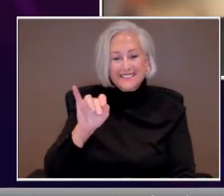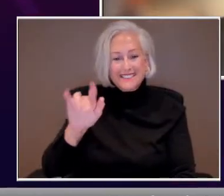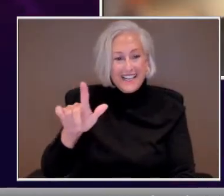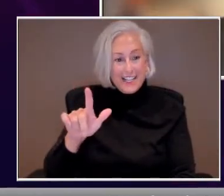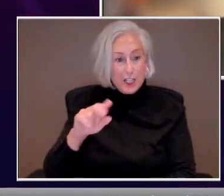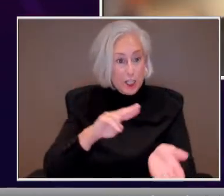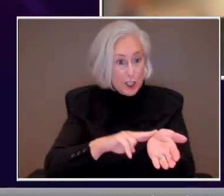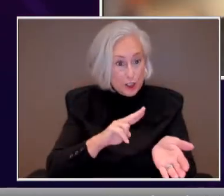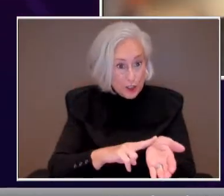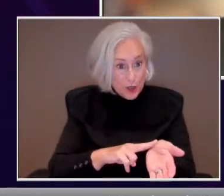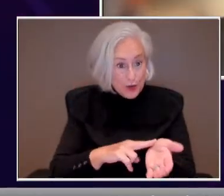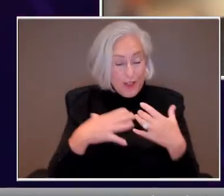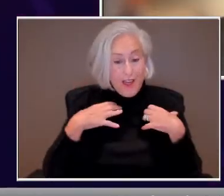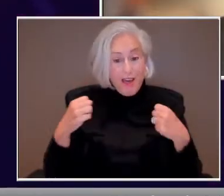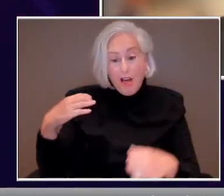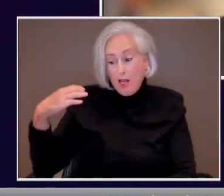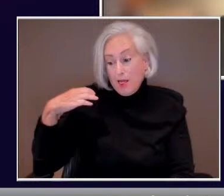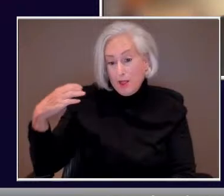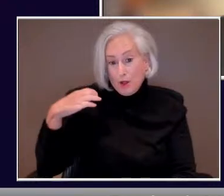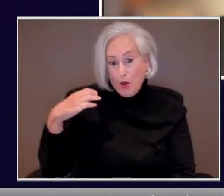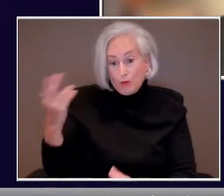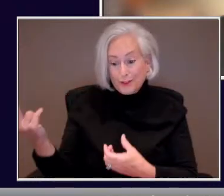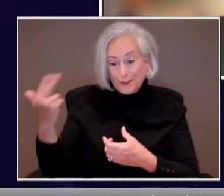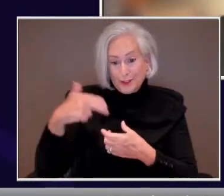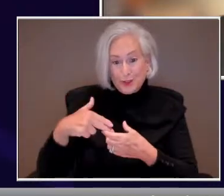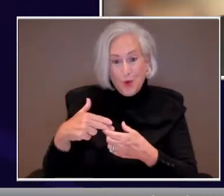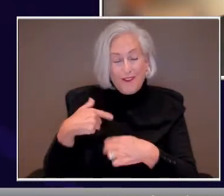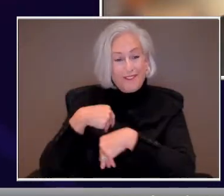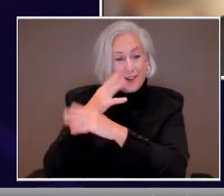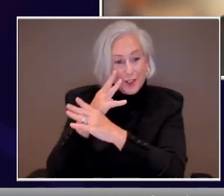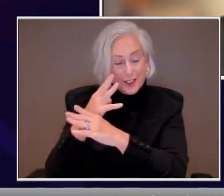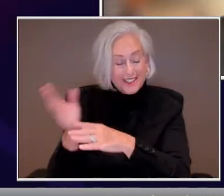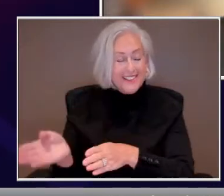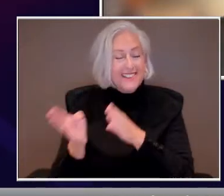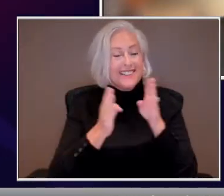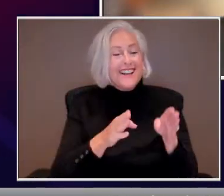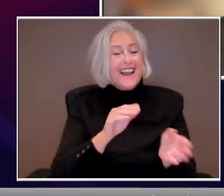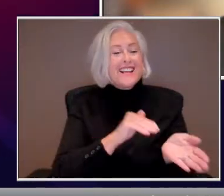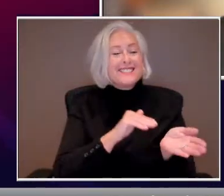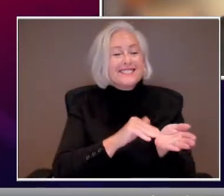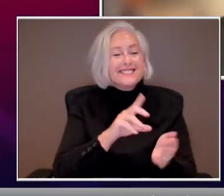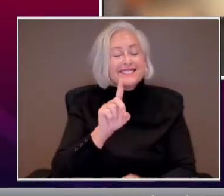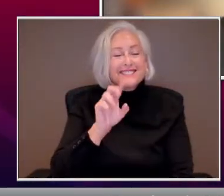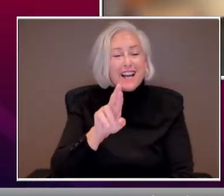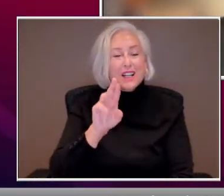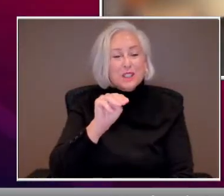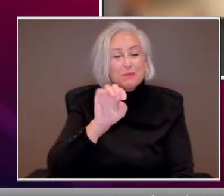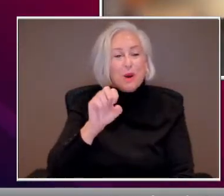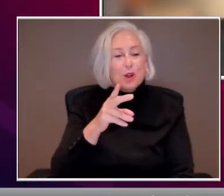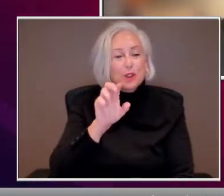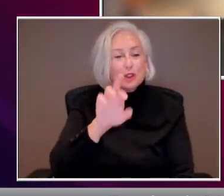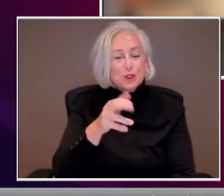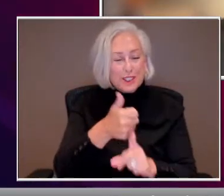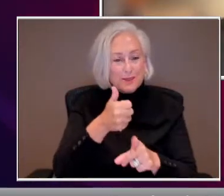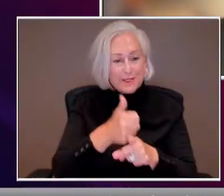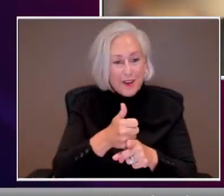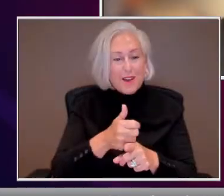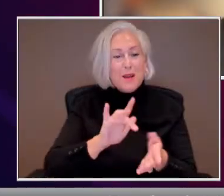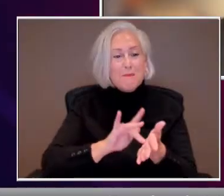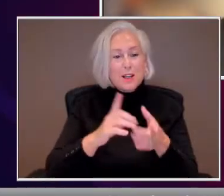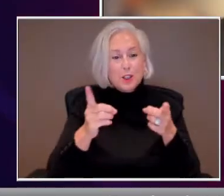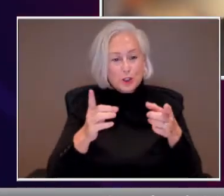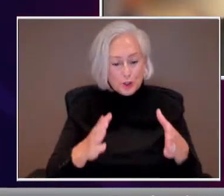Vern and joins us virtually, along with Dr. Robert Mosier. Dr. Mosier is the medical director of the CARE